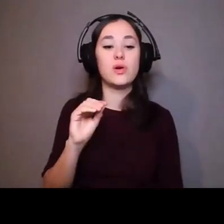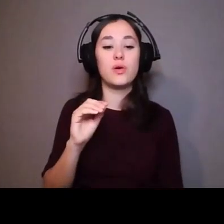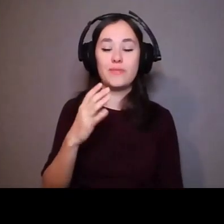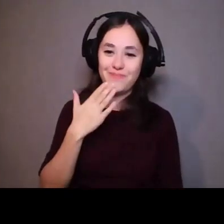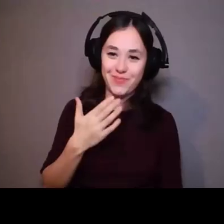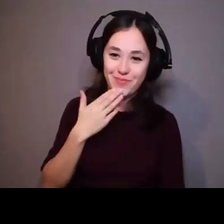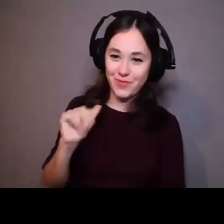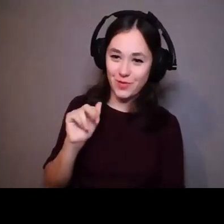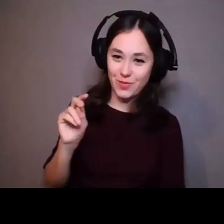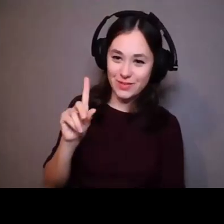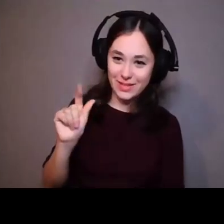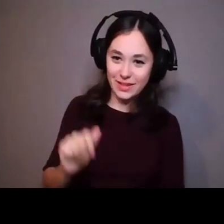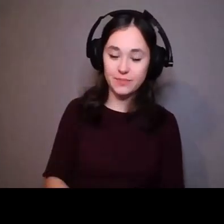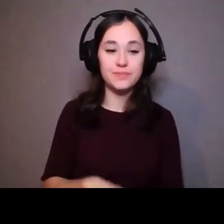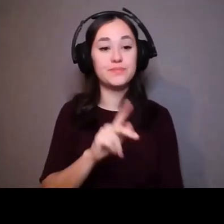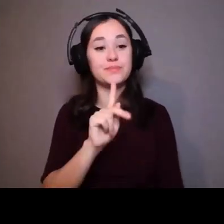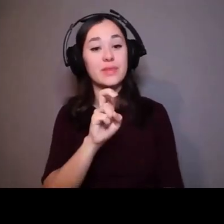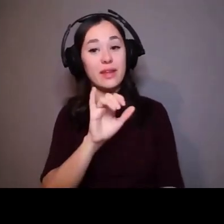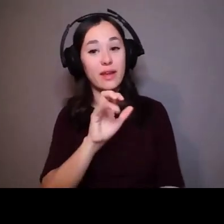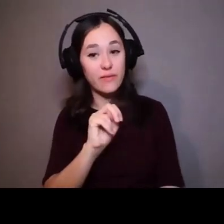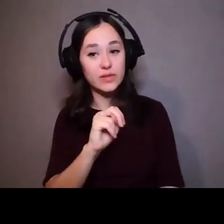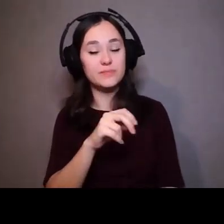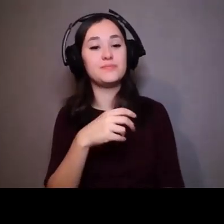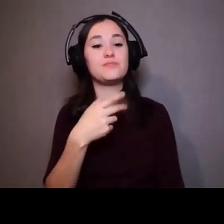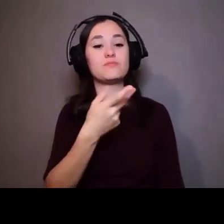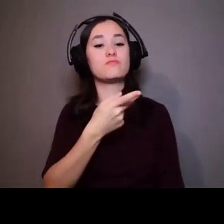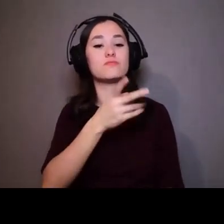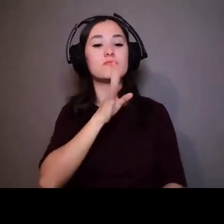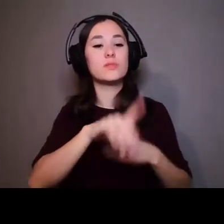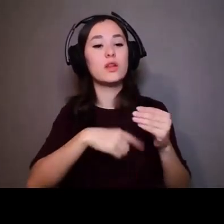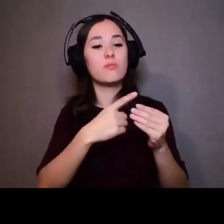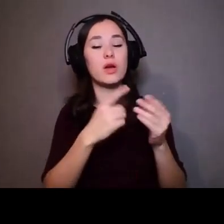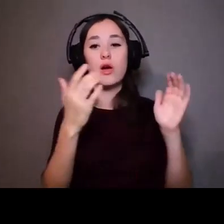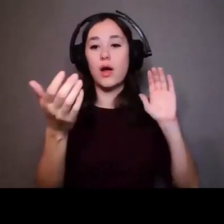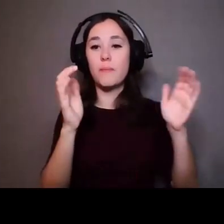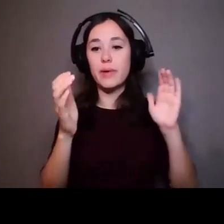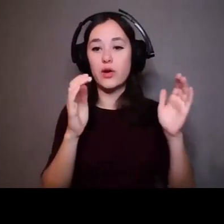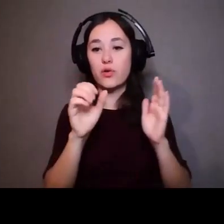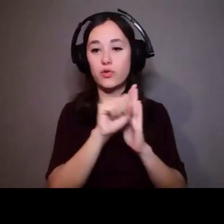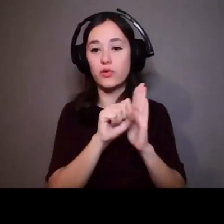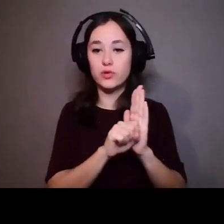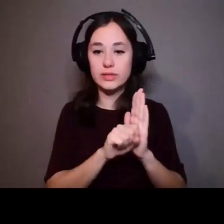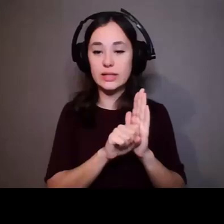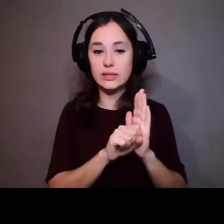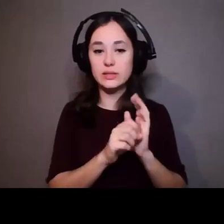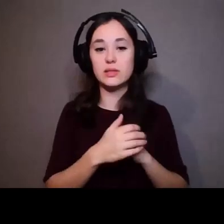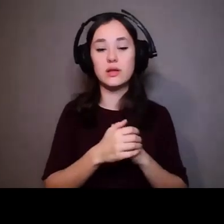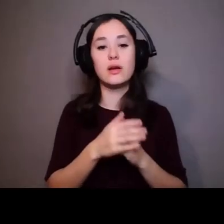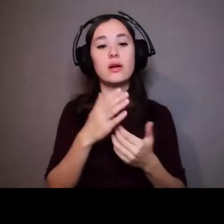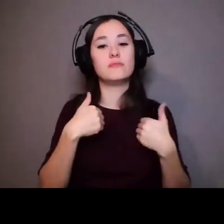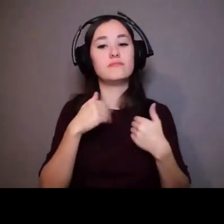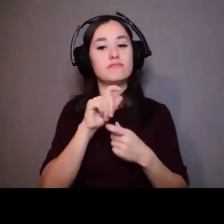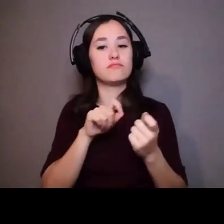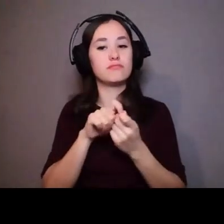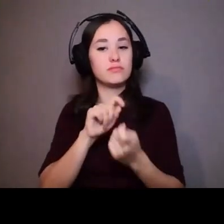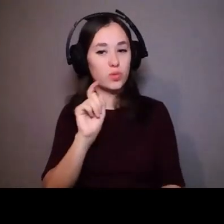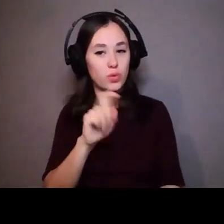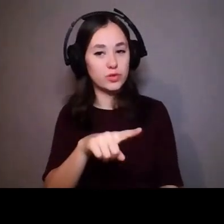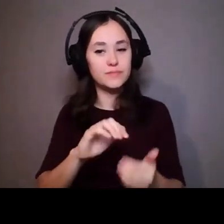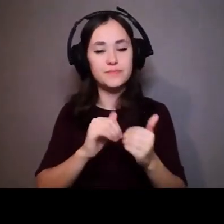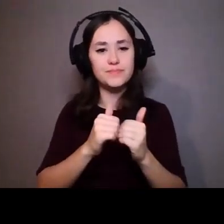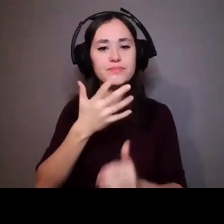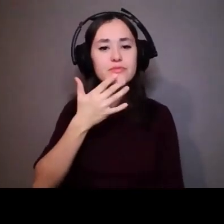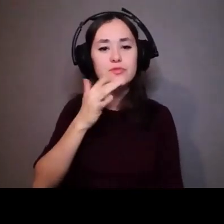were talking about comparator states, and there's a specific question that I'll throw at you. How does Colorado compare to other